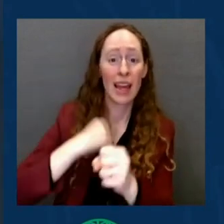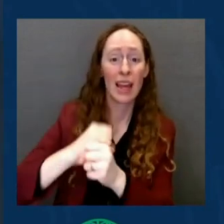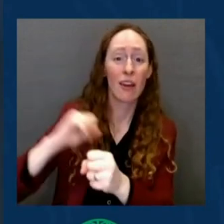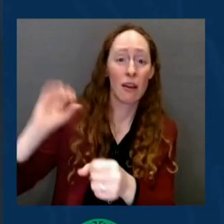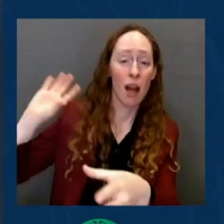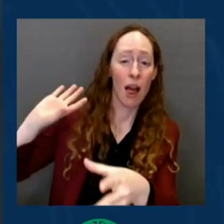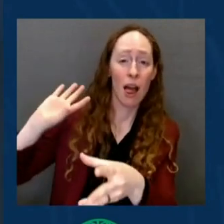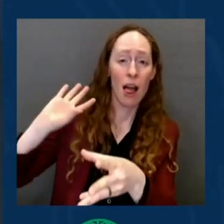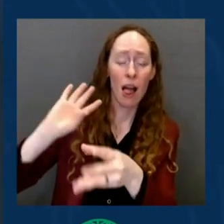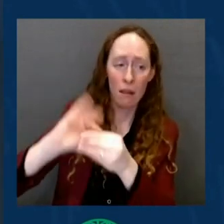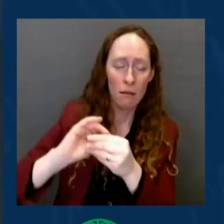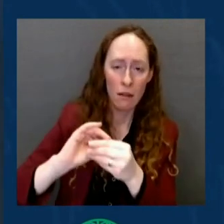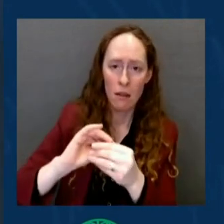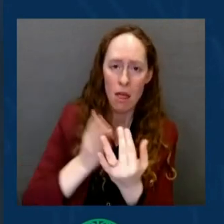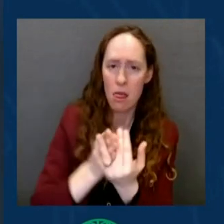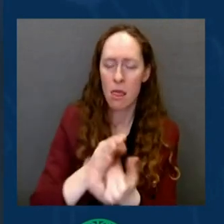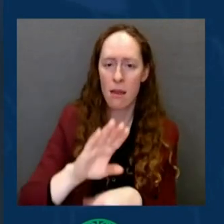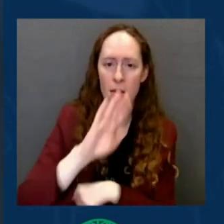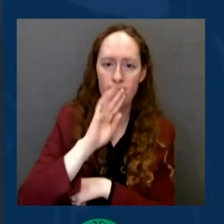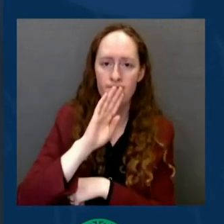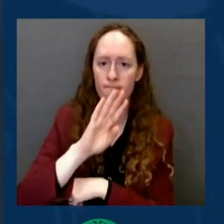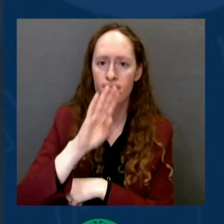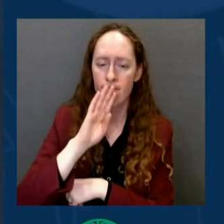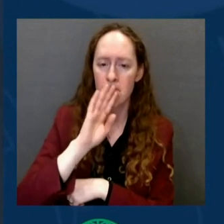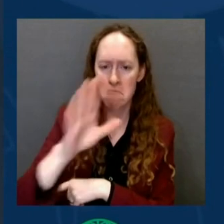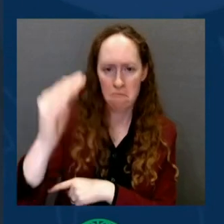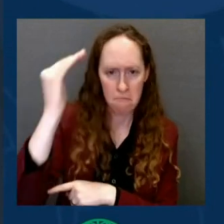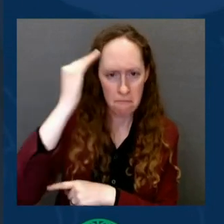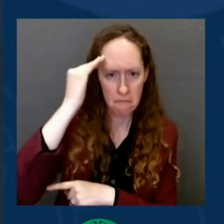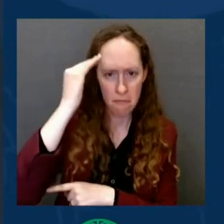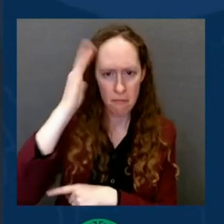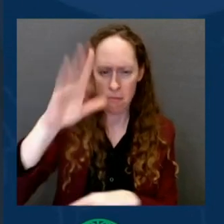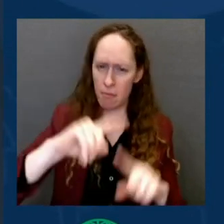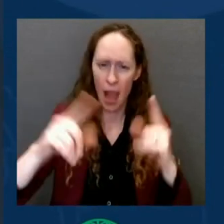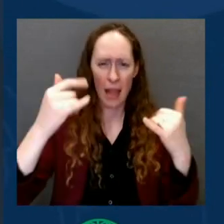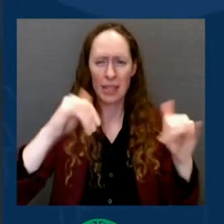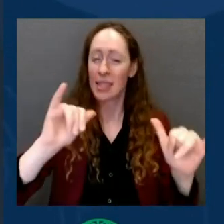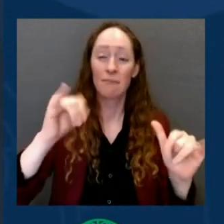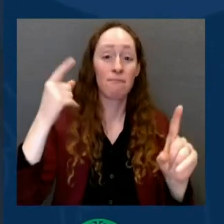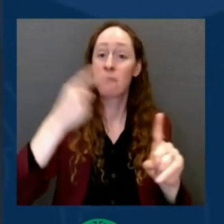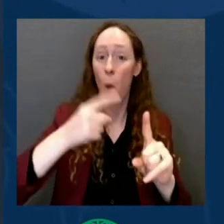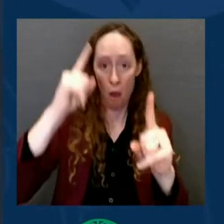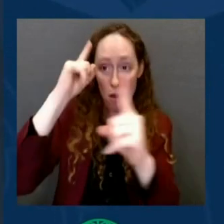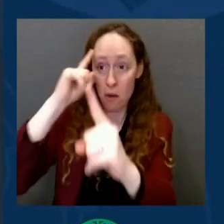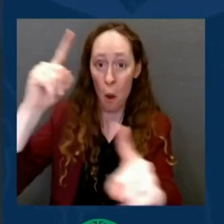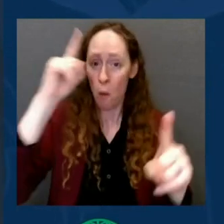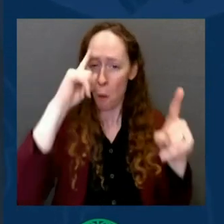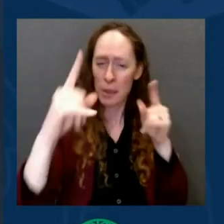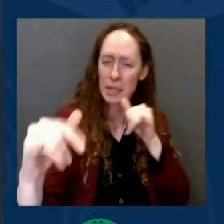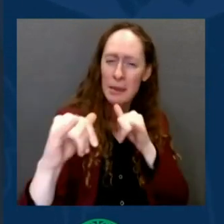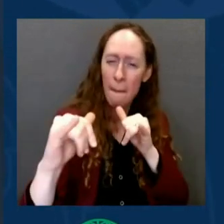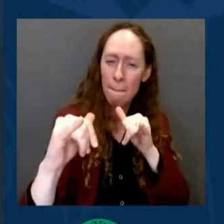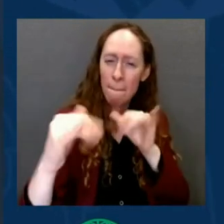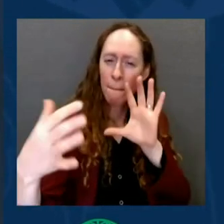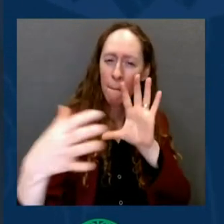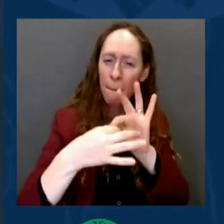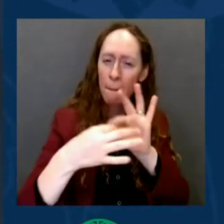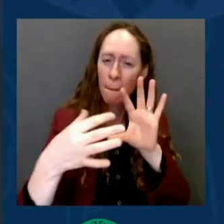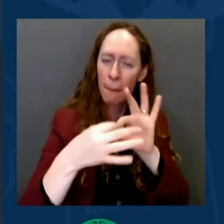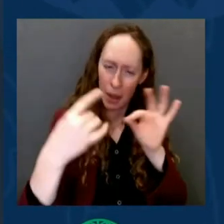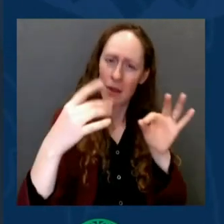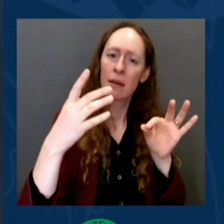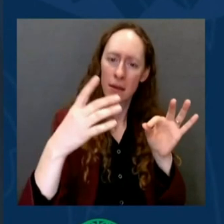them through. It only makes it more urgent for us to take decisive action and take it together. That's why over the